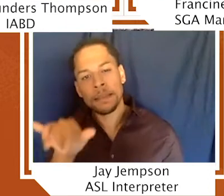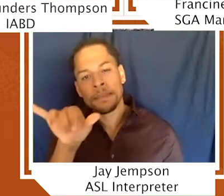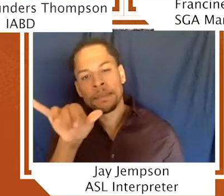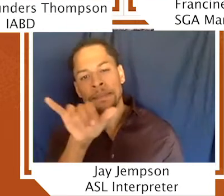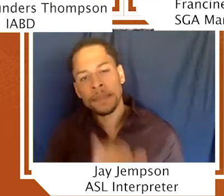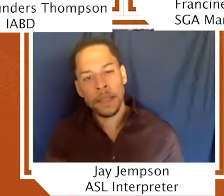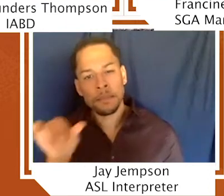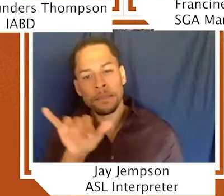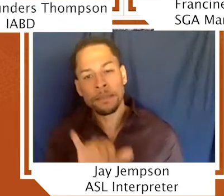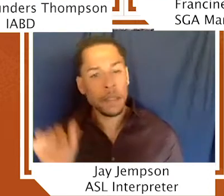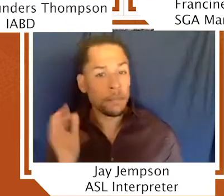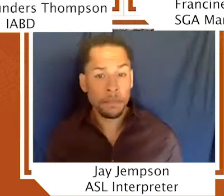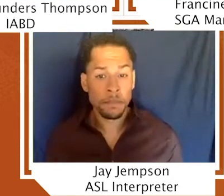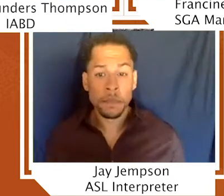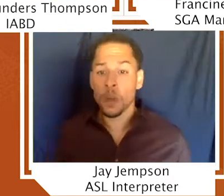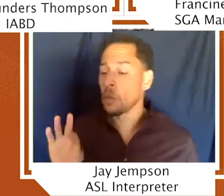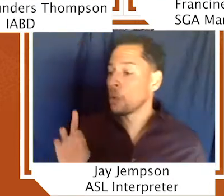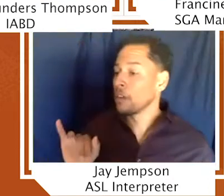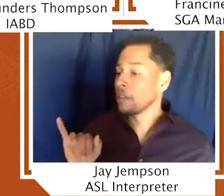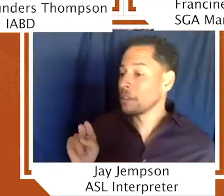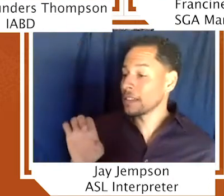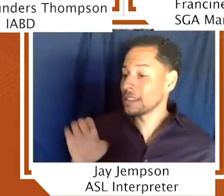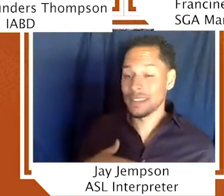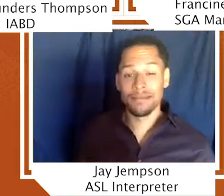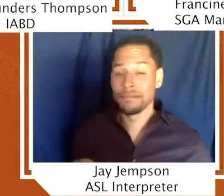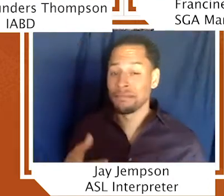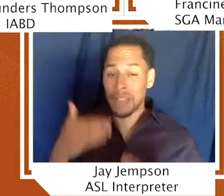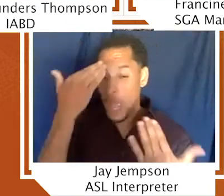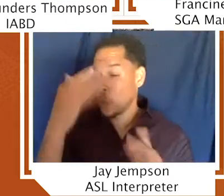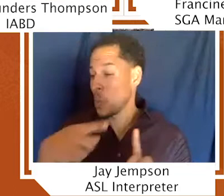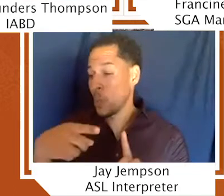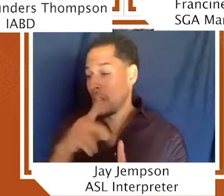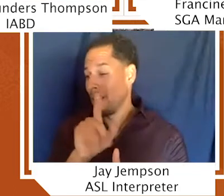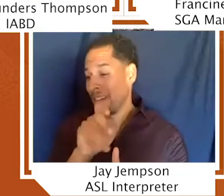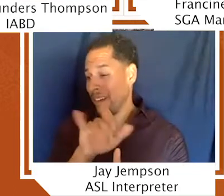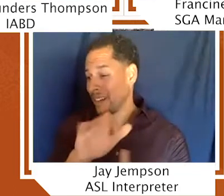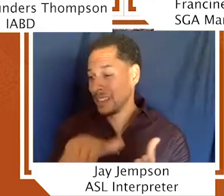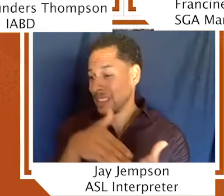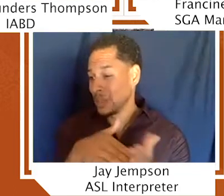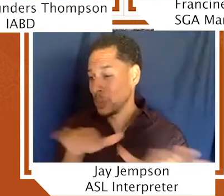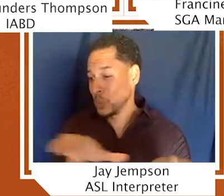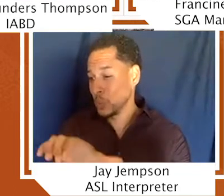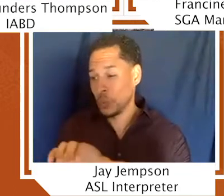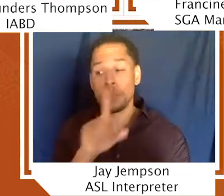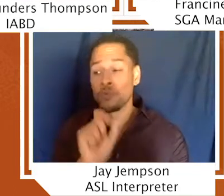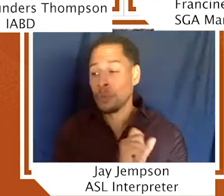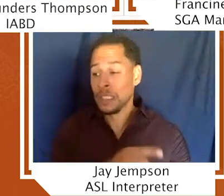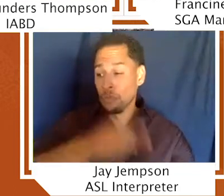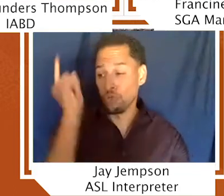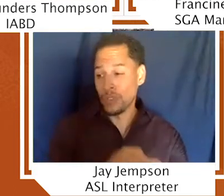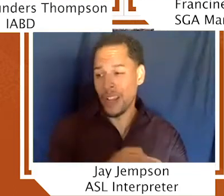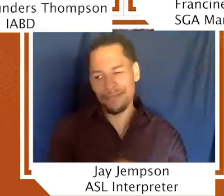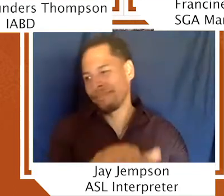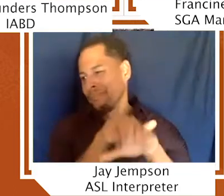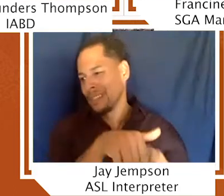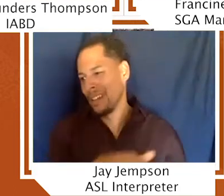Francine, like, I don't know what they're doing either, but they're not doing the right thing. They're not doing the right thing. They're not doing the right thing. When